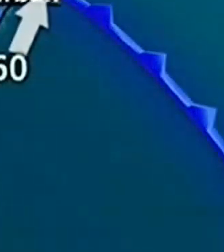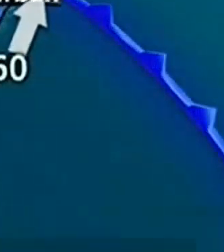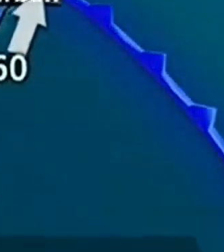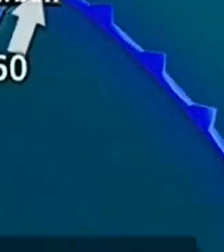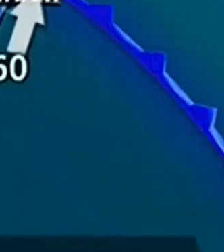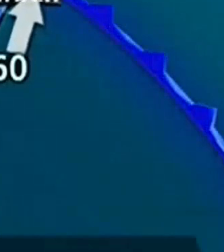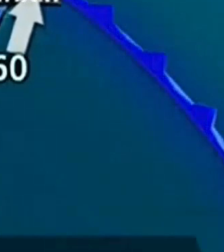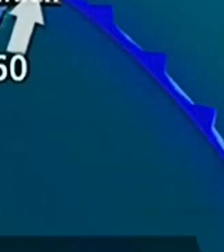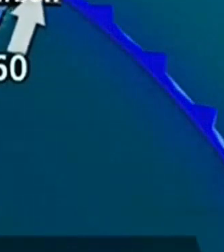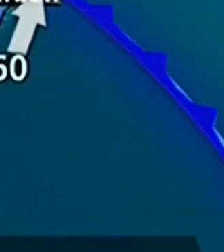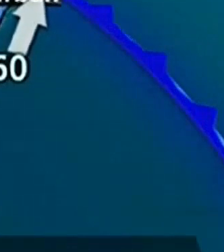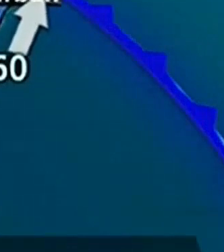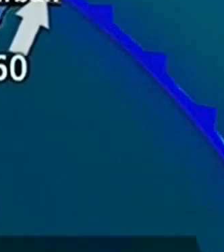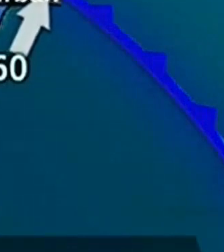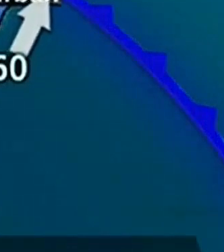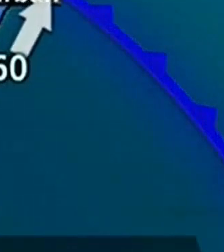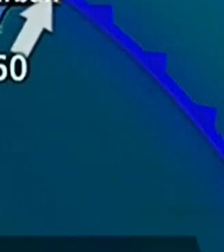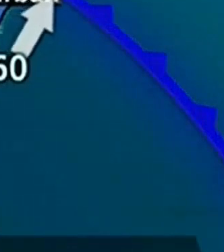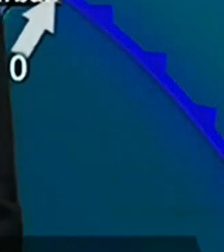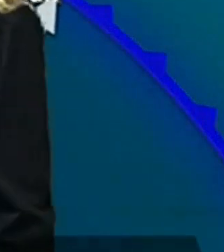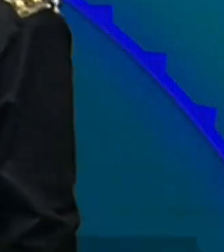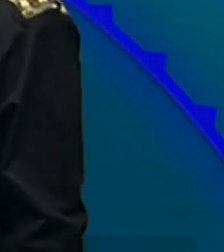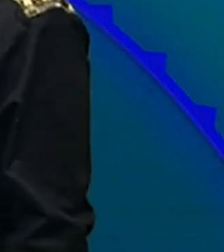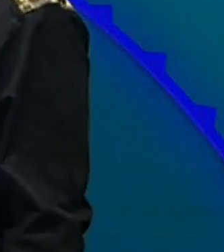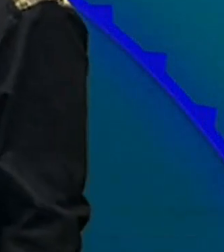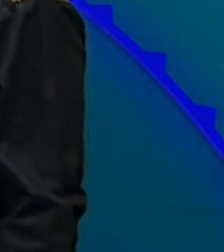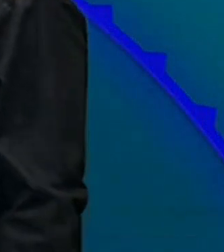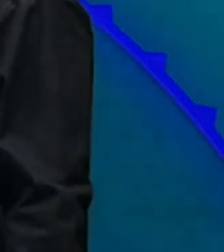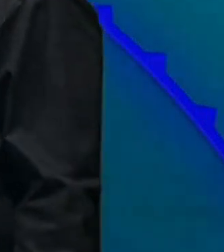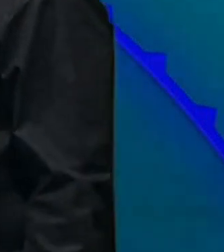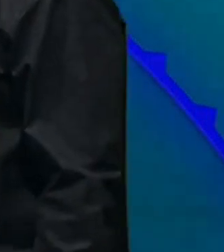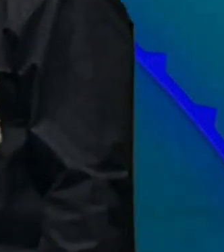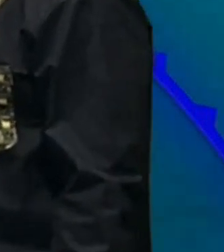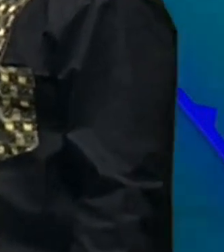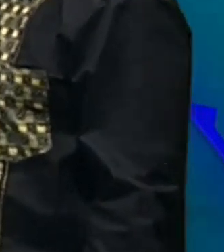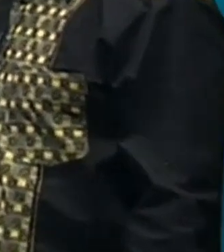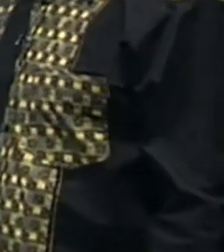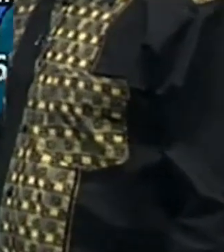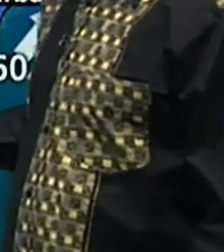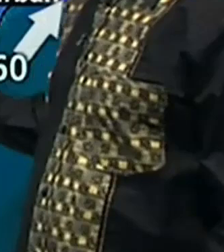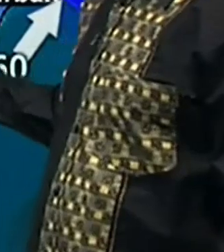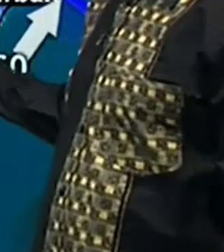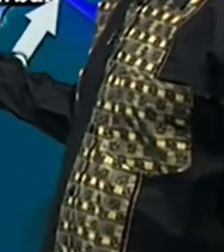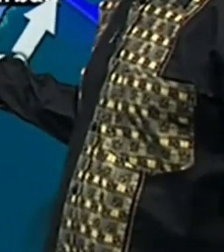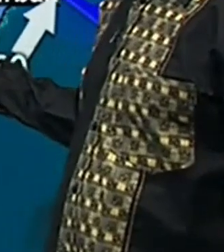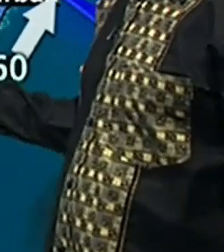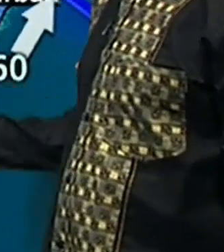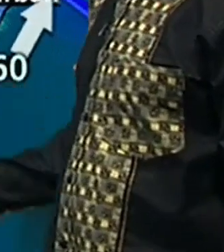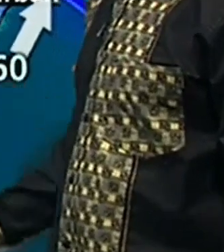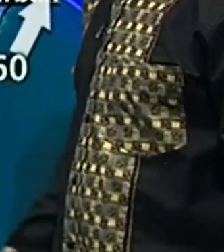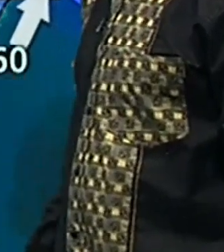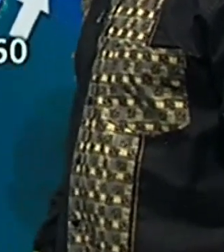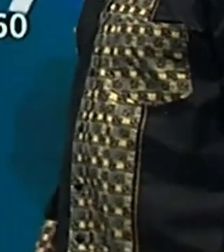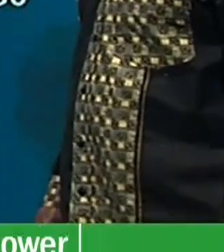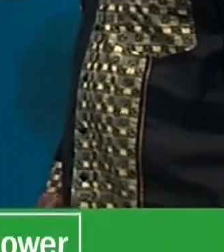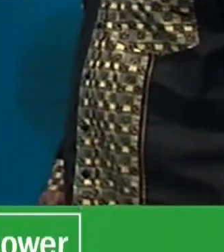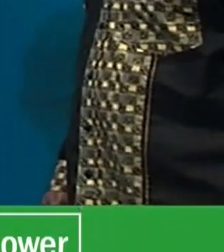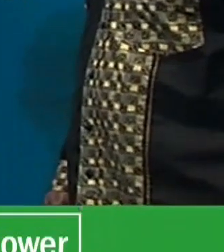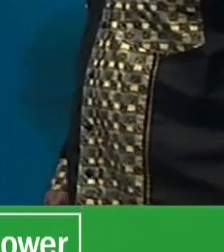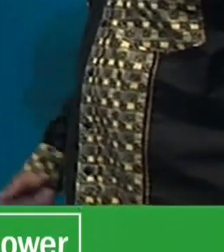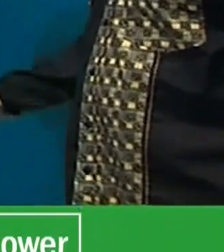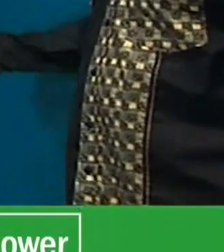mogedi wa SABC madumeši a go tša bosobošome le kgono re bona gabotse le phutla maotong ya le kgeragela ka dikarolong tša ka borwa le ka bohlabele ba ka Afrika Borwa la tša kgonagalo tše di botse